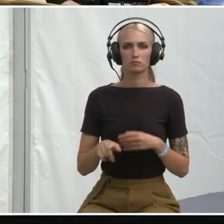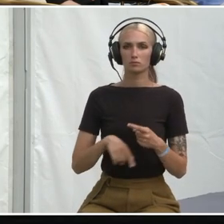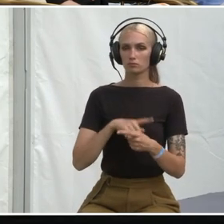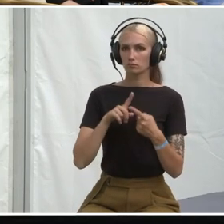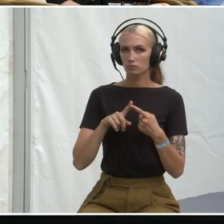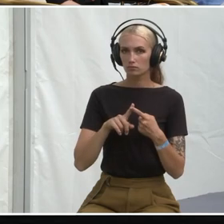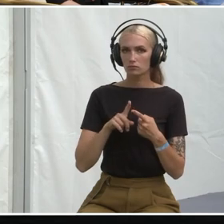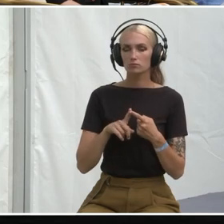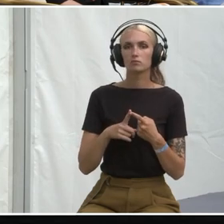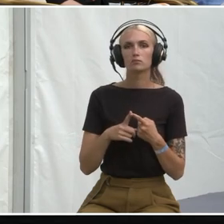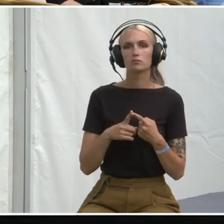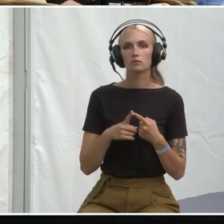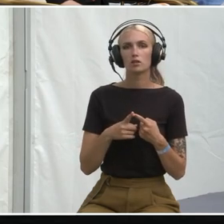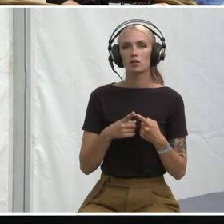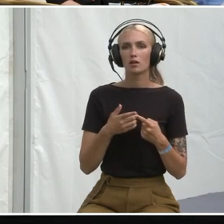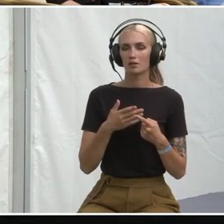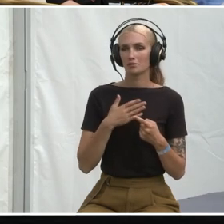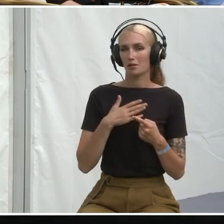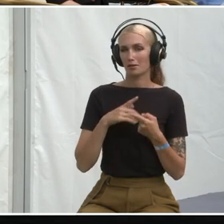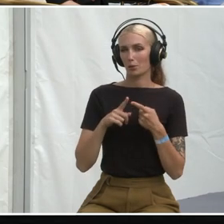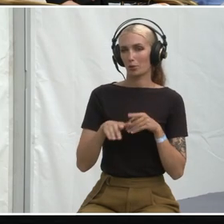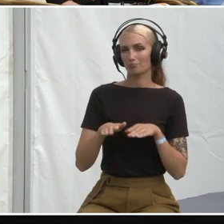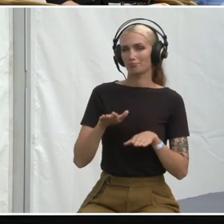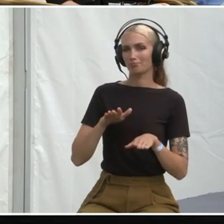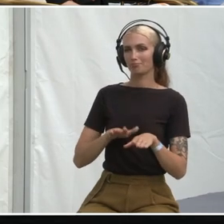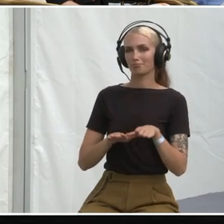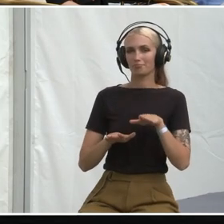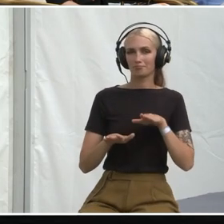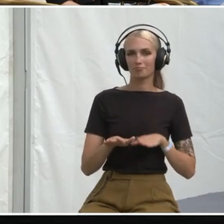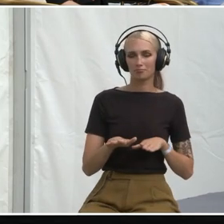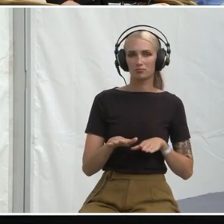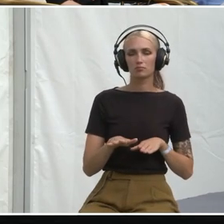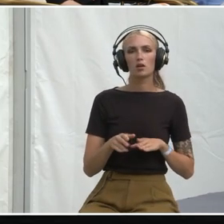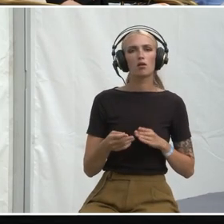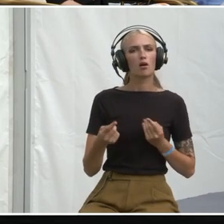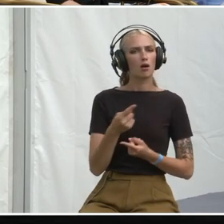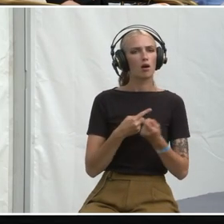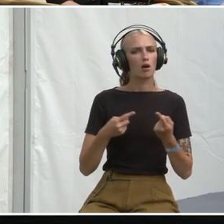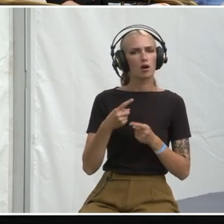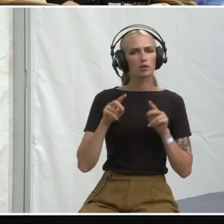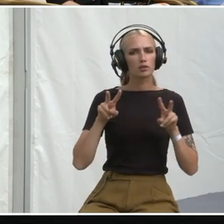I would like just to take one step back, and I think this discussion about